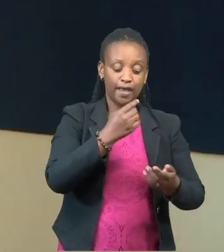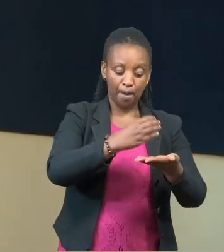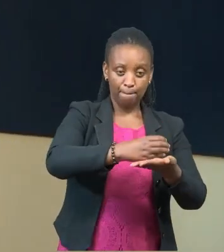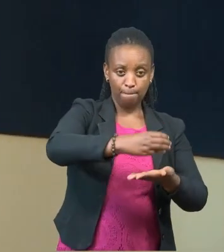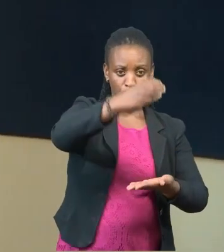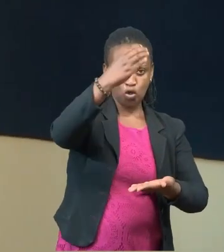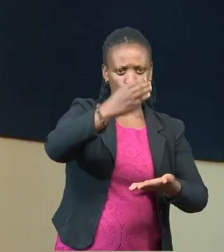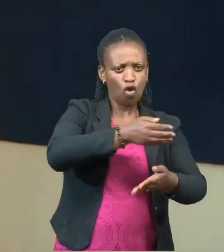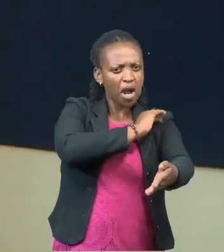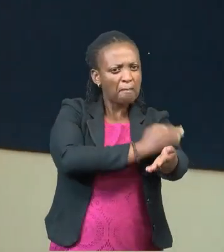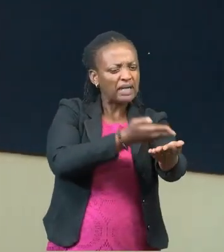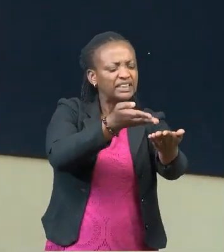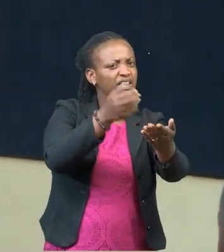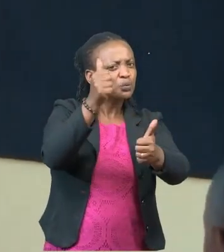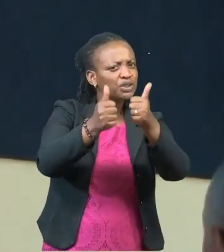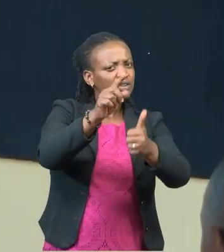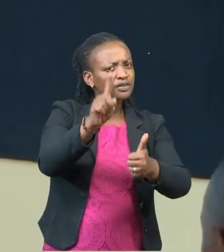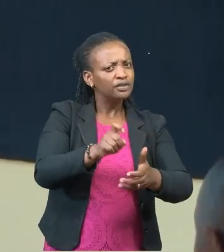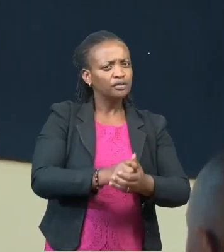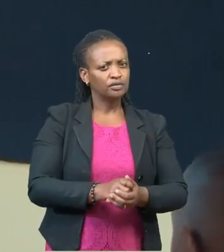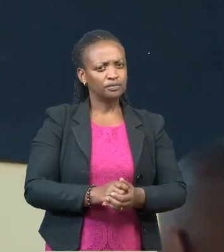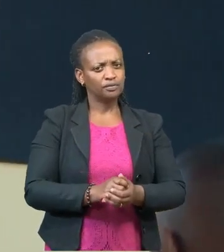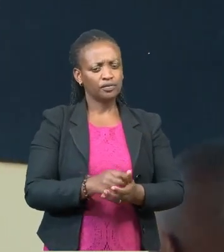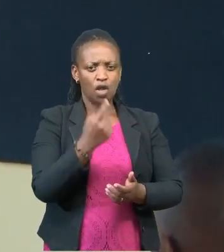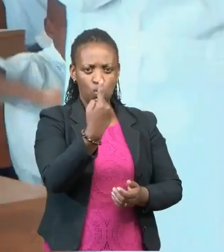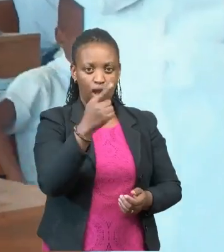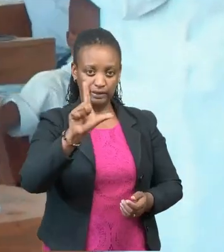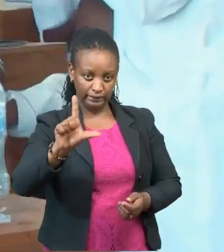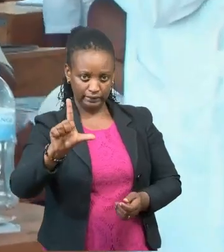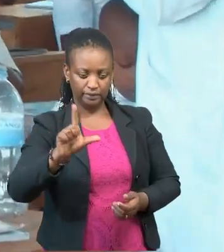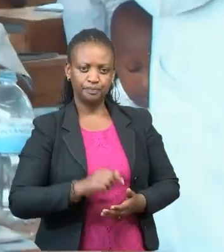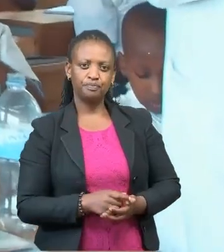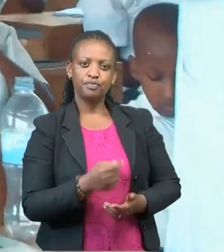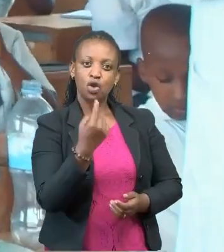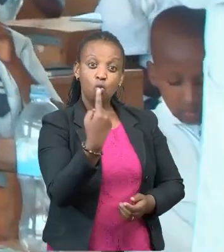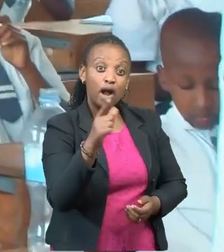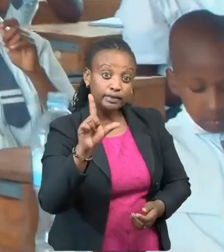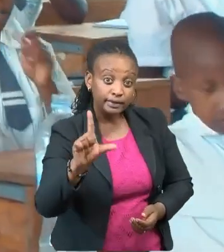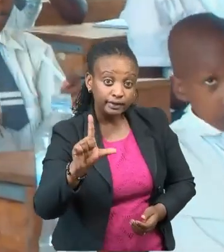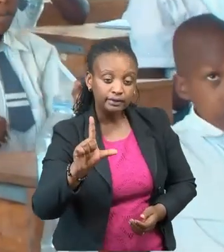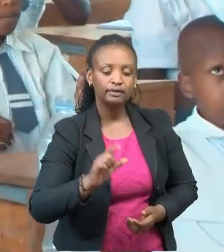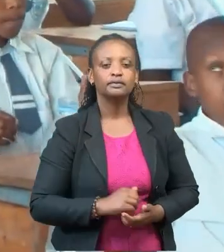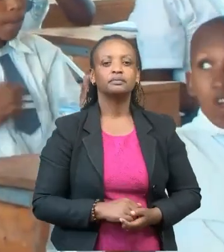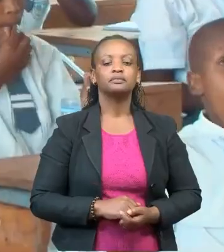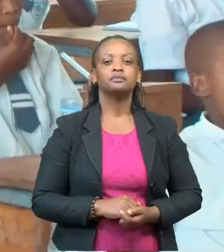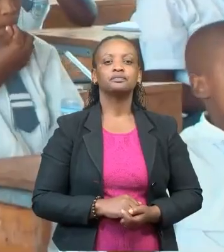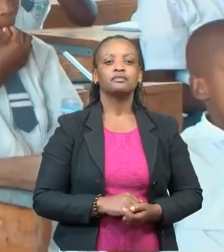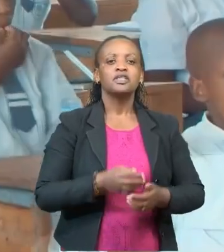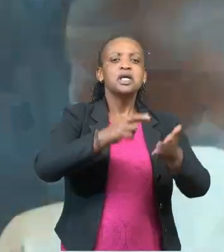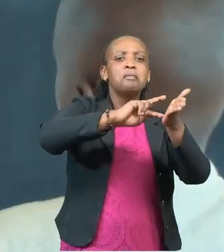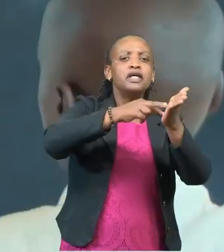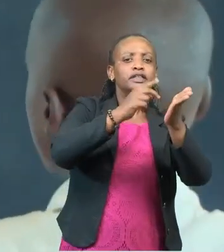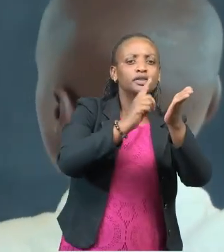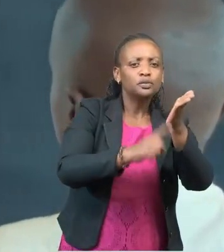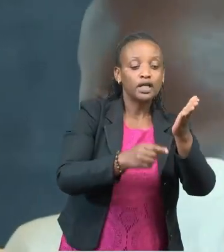We said this bottle, what is the capacity of this bottle? 1 liter. 1